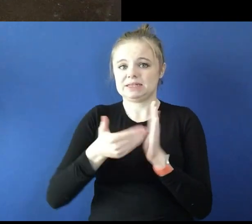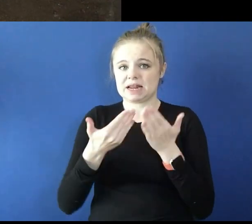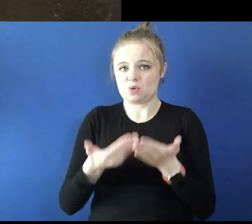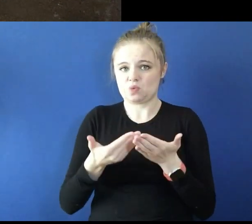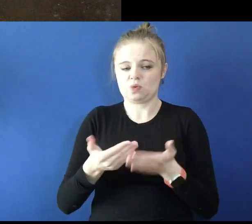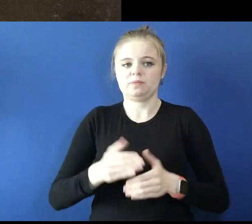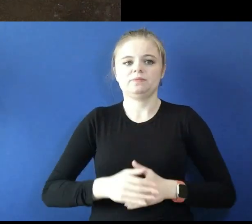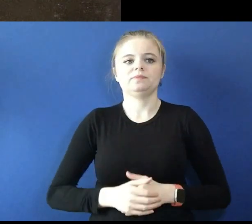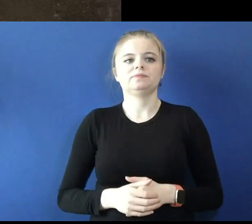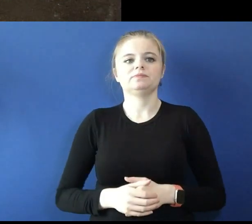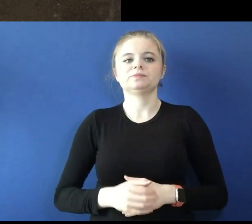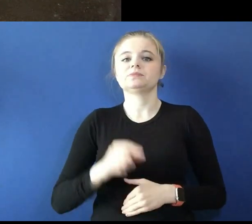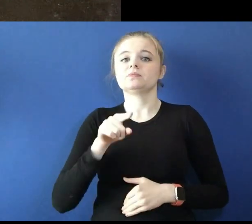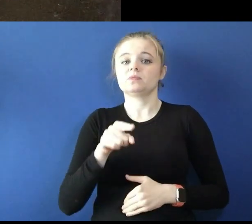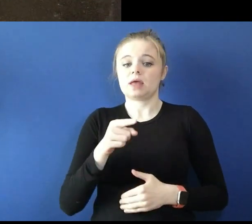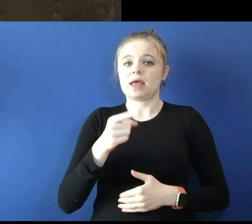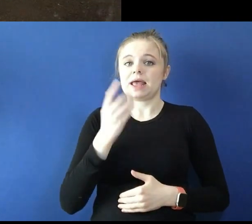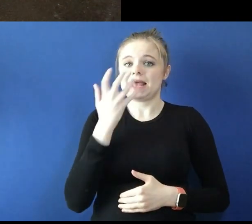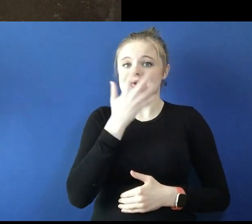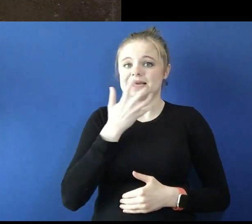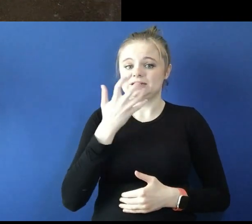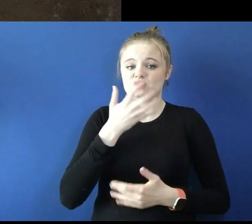We're just going to heat this through